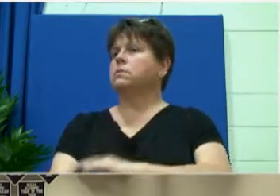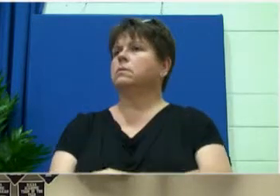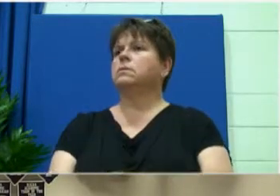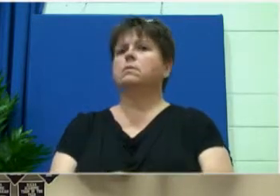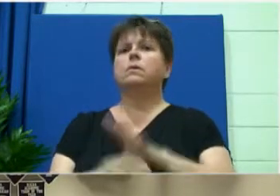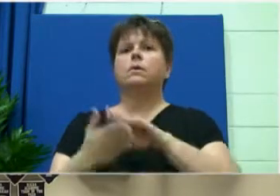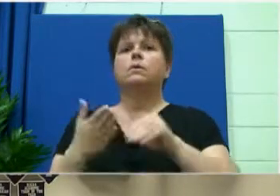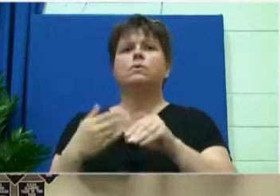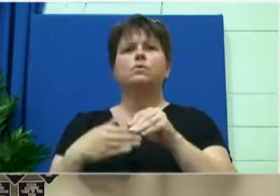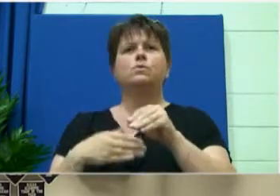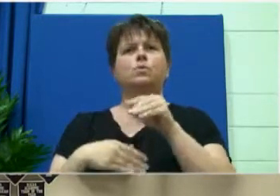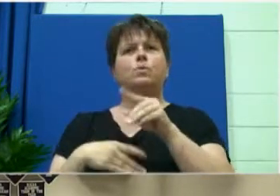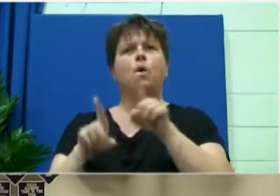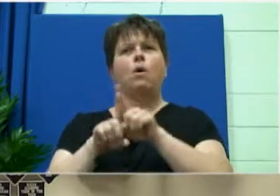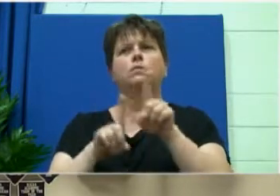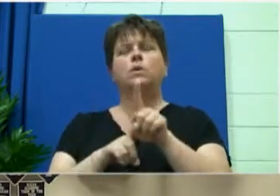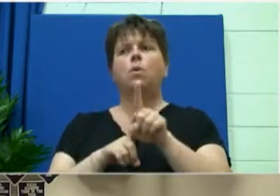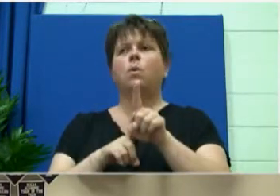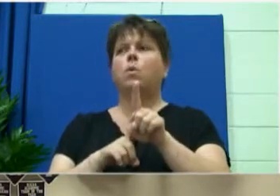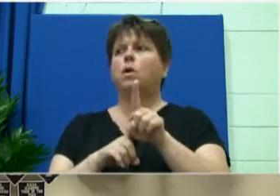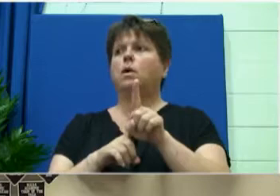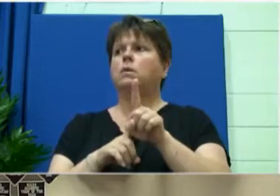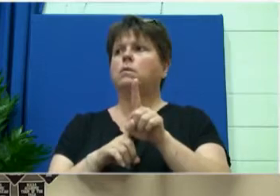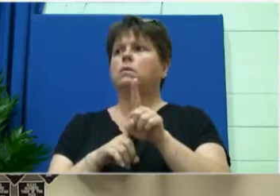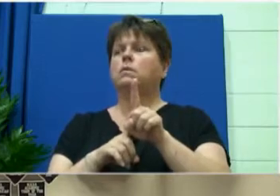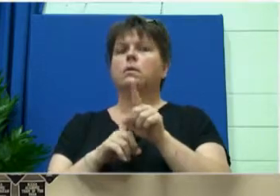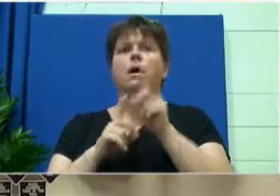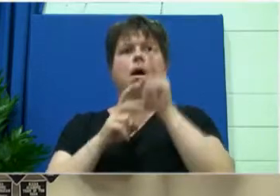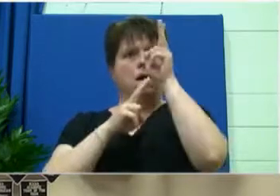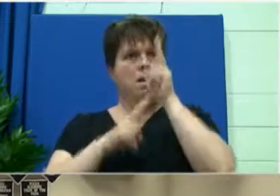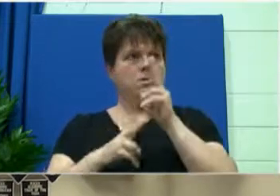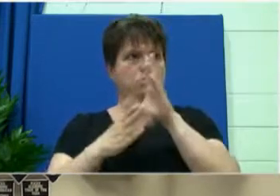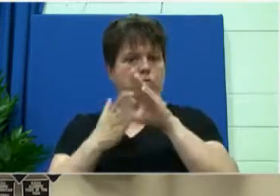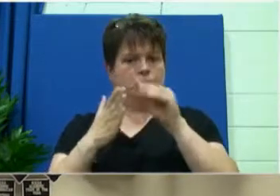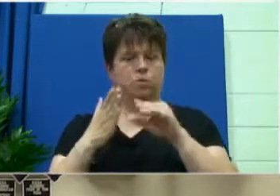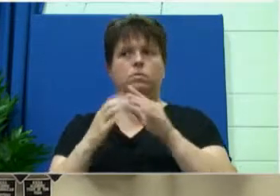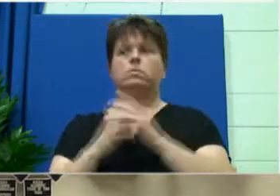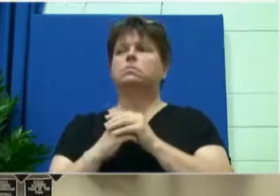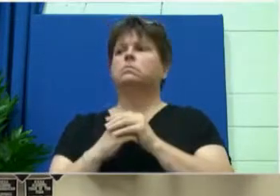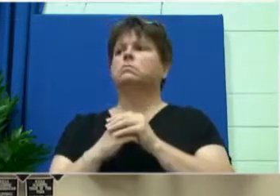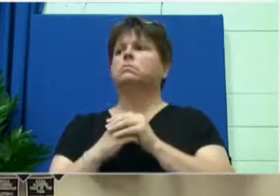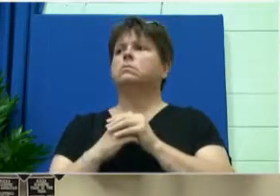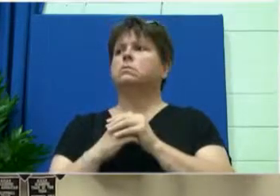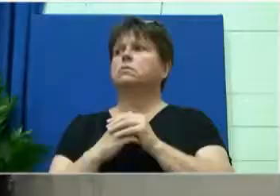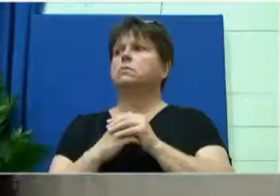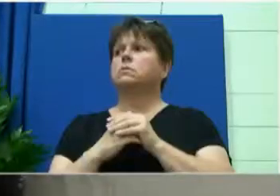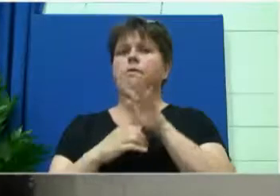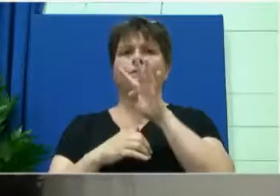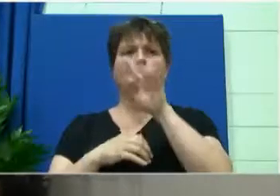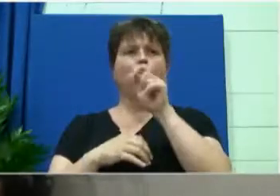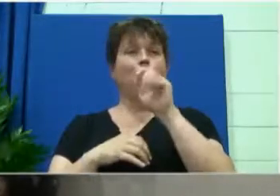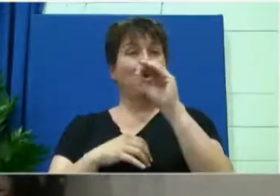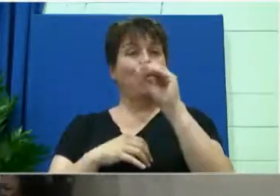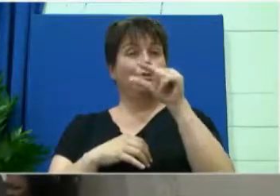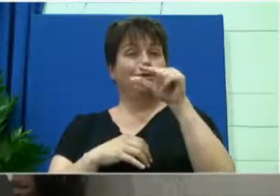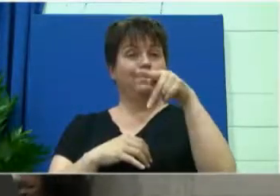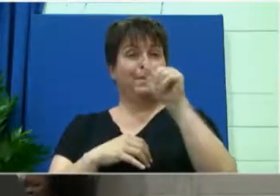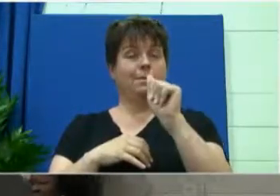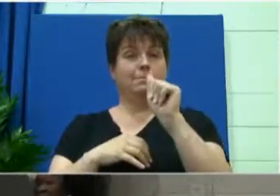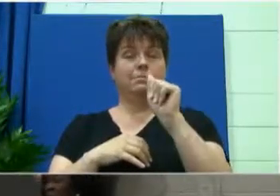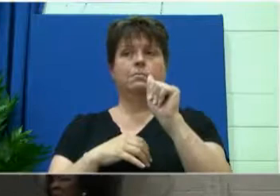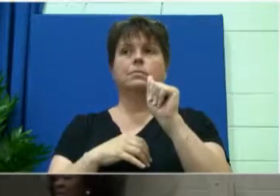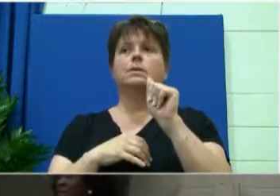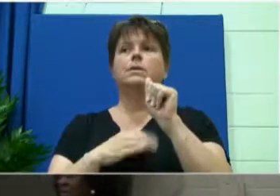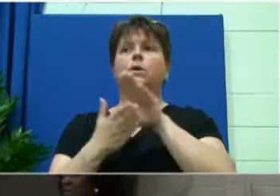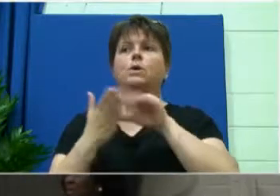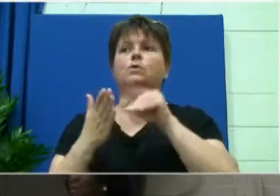A student who is also one of our honor students, means a 4.0, and a